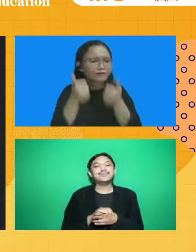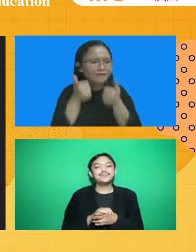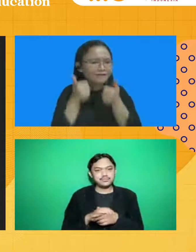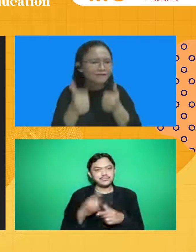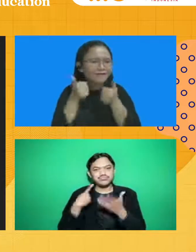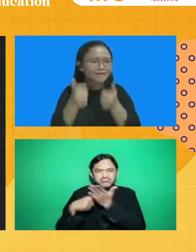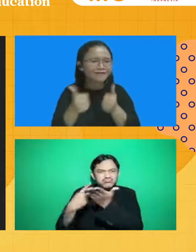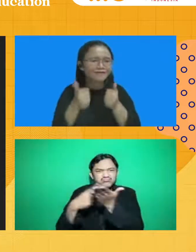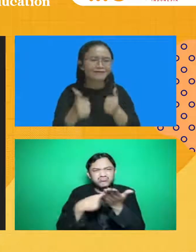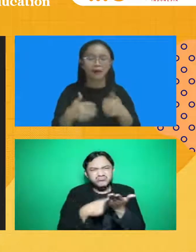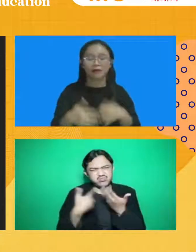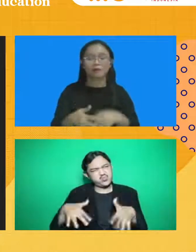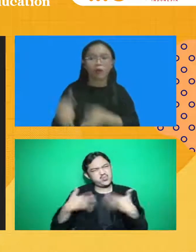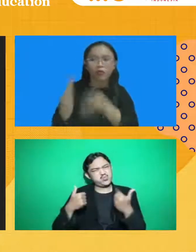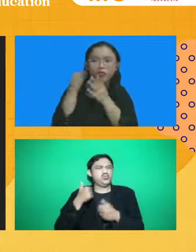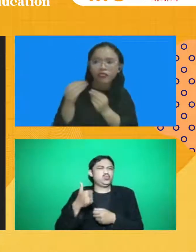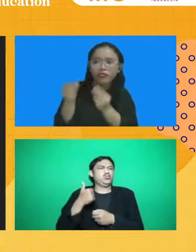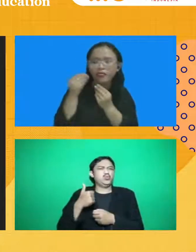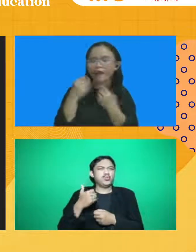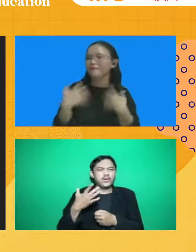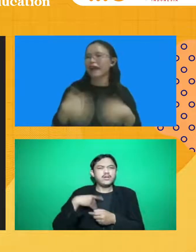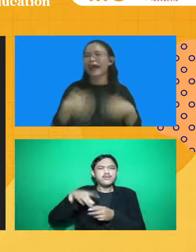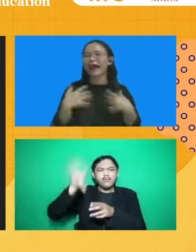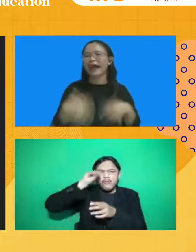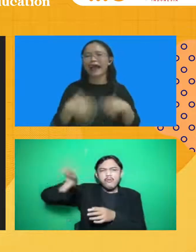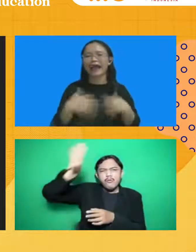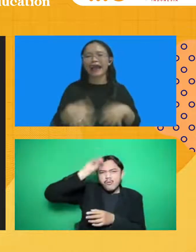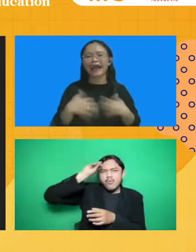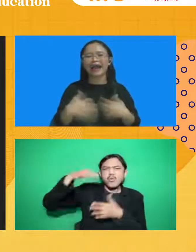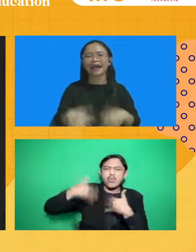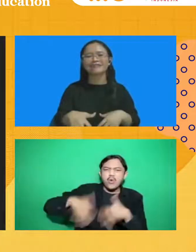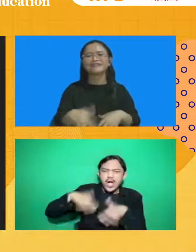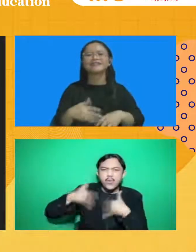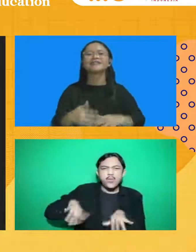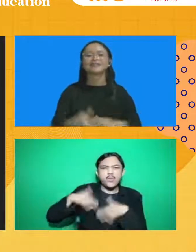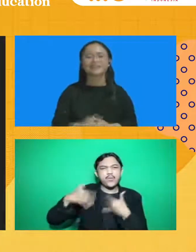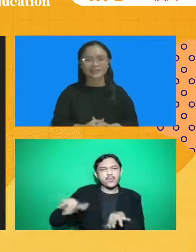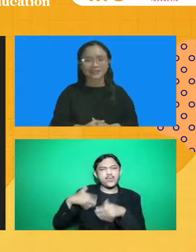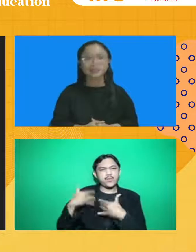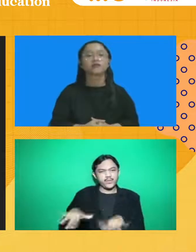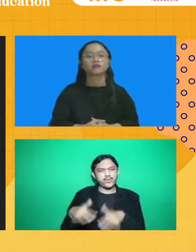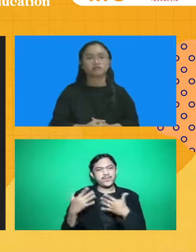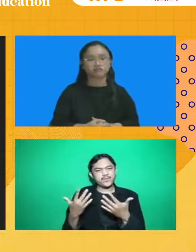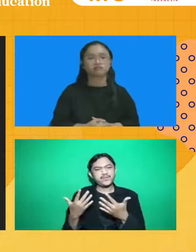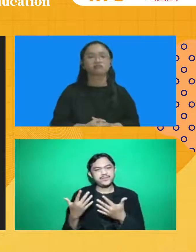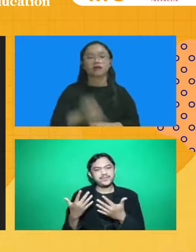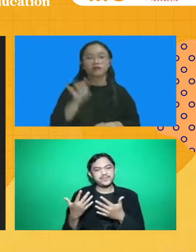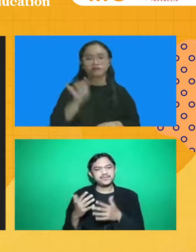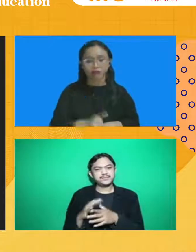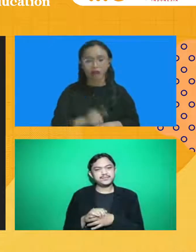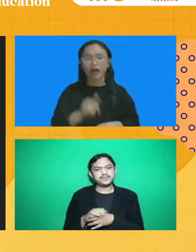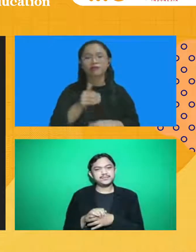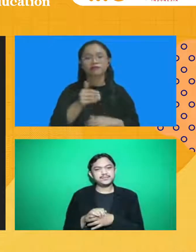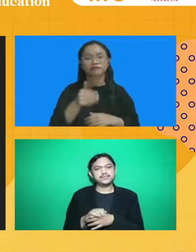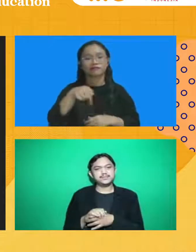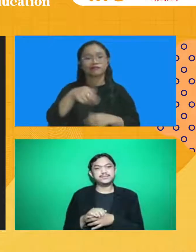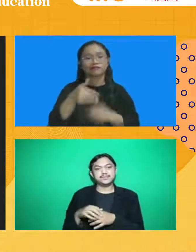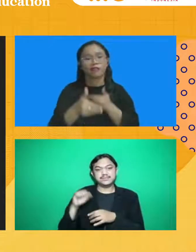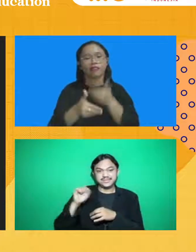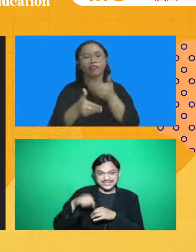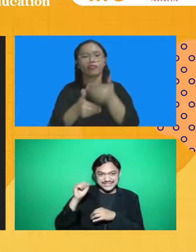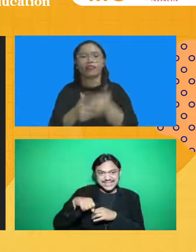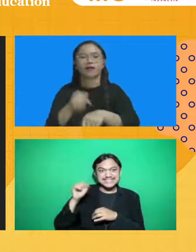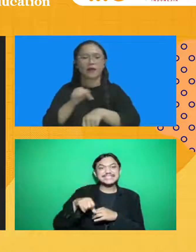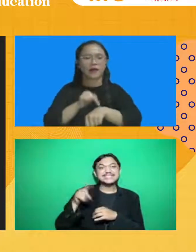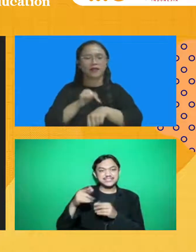the session, actually. And yes, let's juggle to give you a little refreshment to get our Canva for subscription for